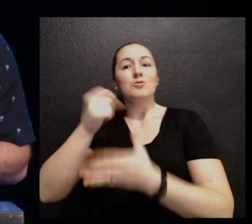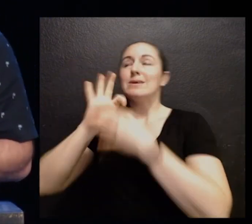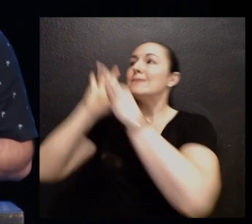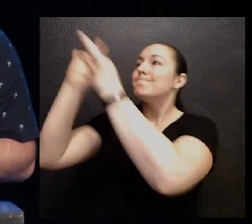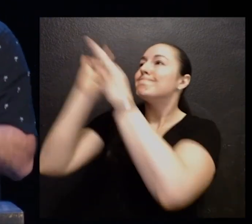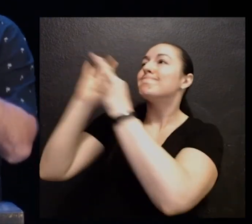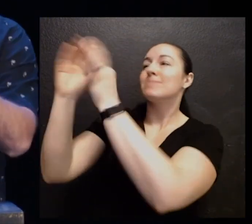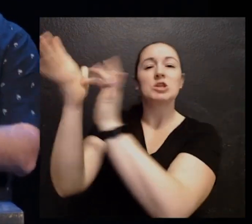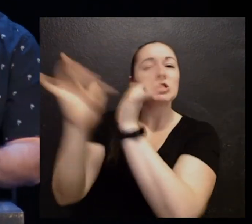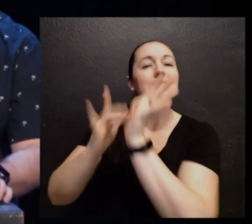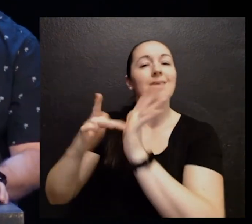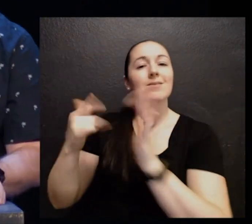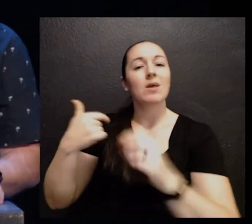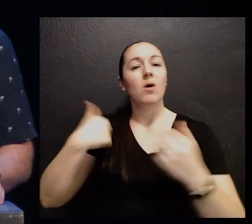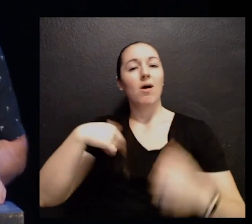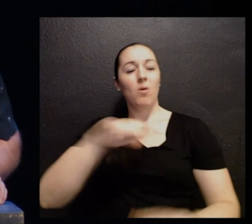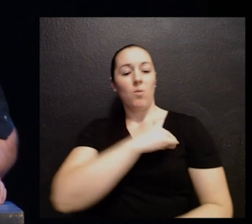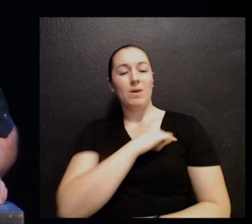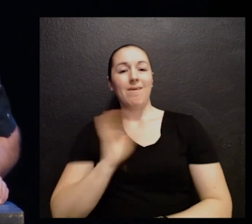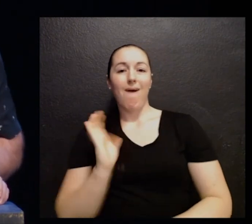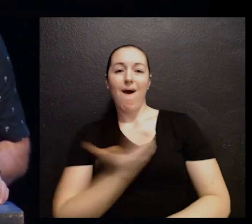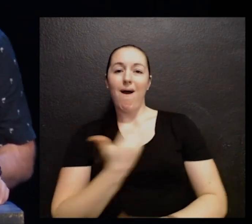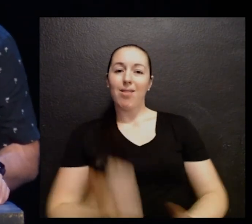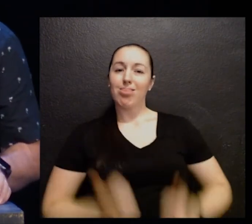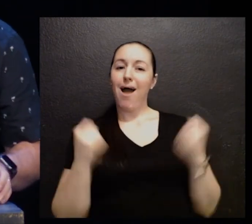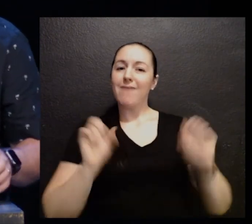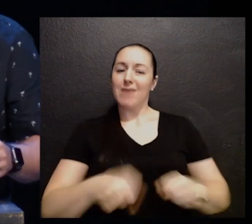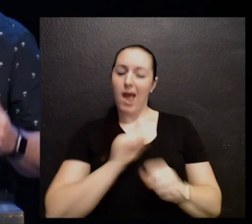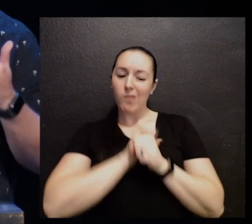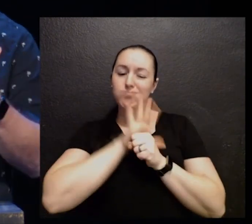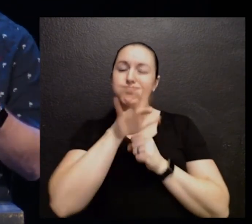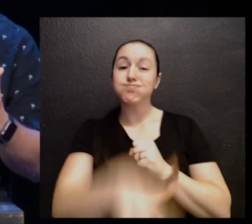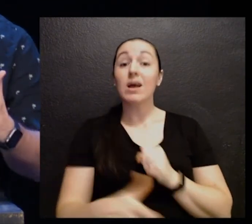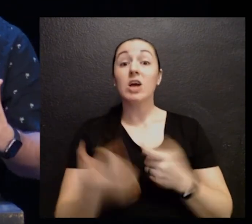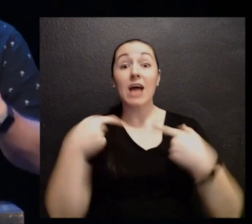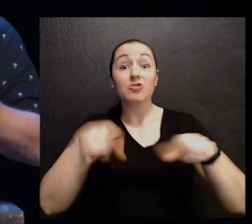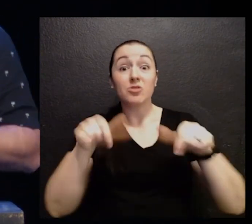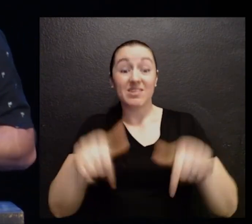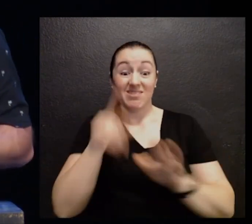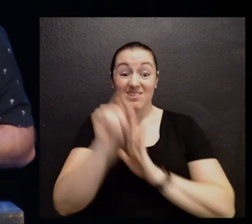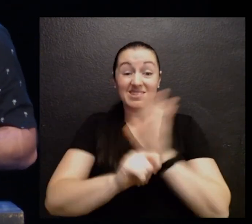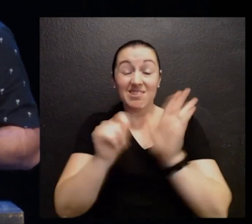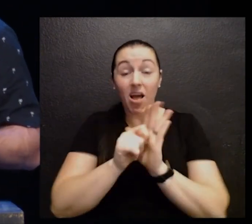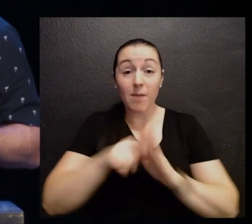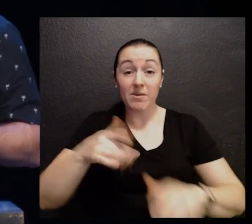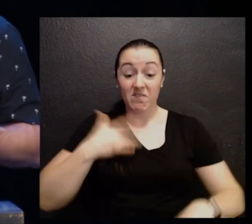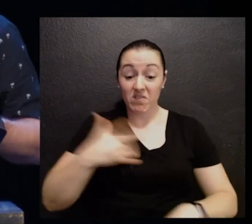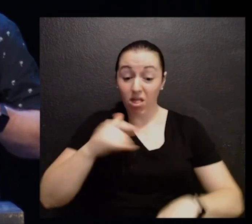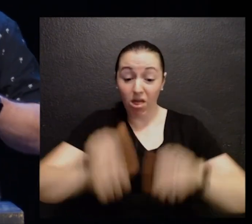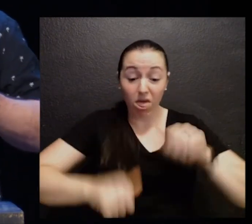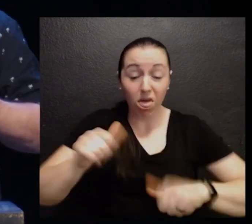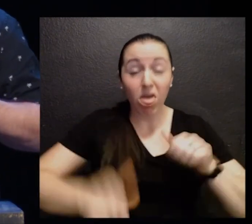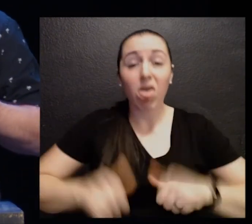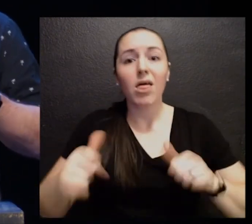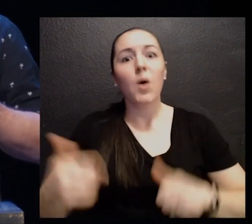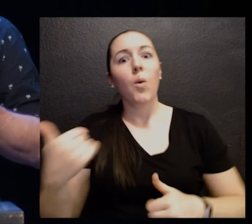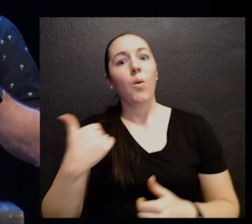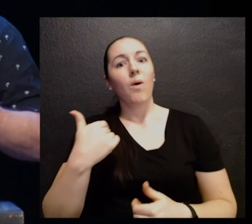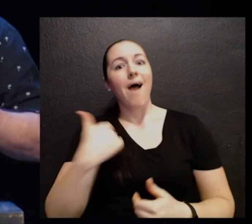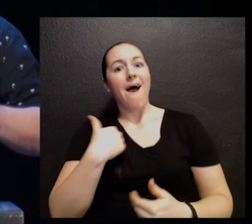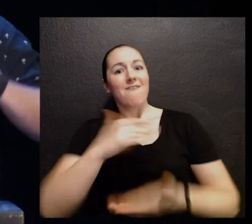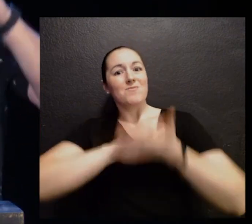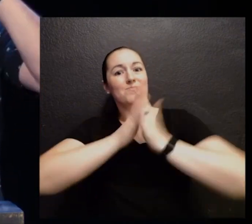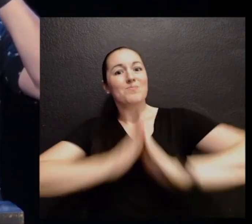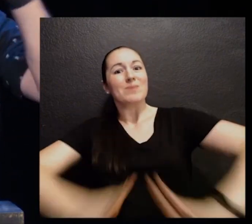an abundant life. And what that looks like, especially in seasons of uncertainty, is that we have a peace. We live out of a space